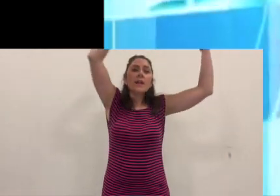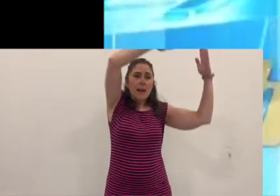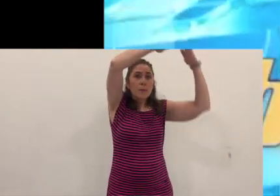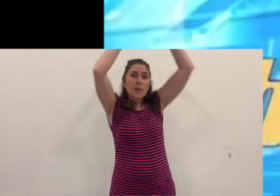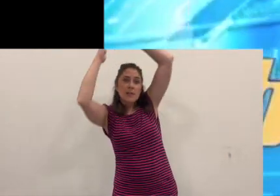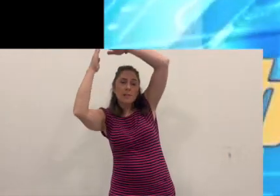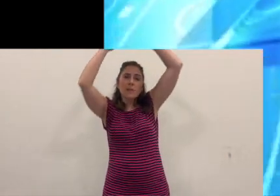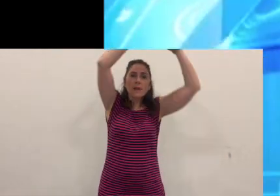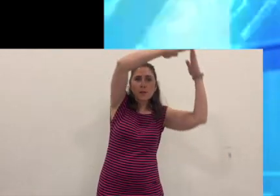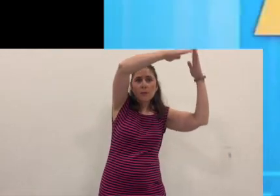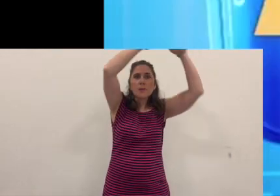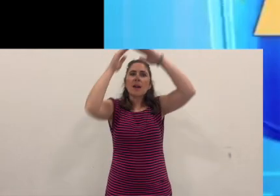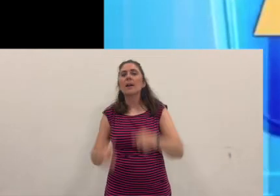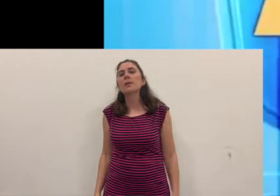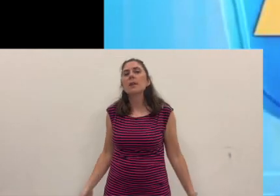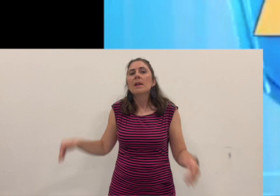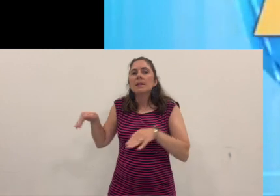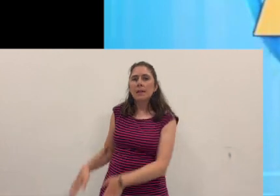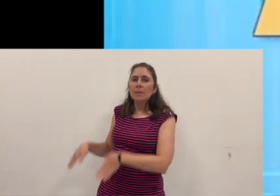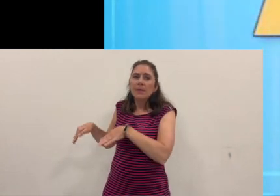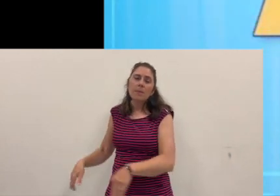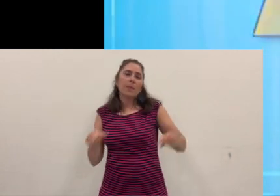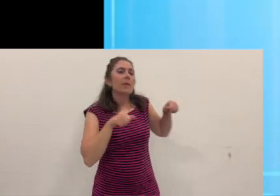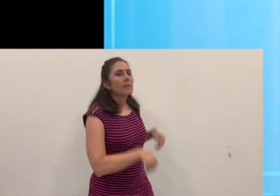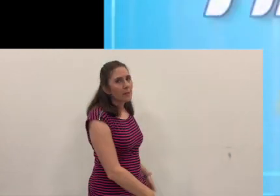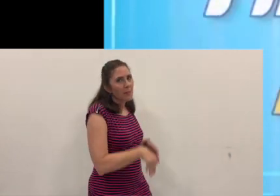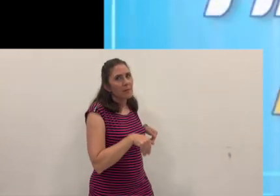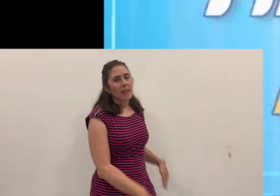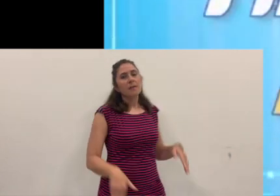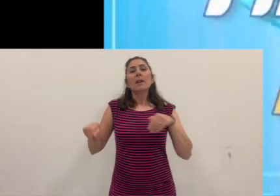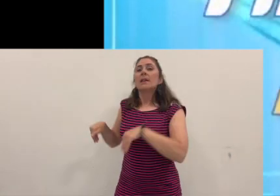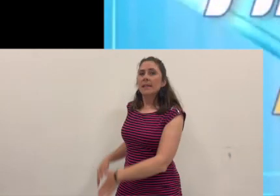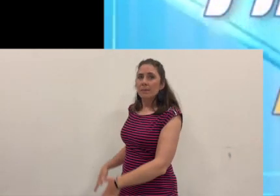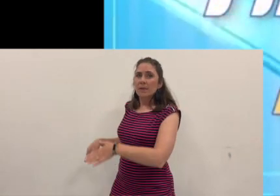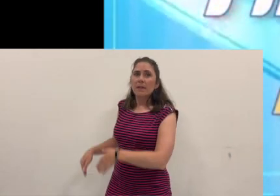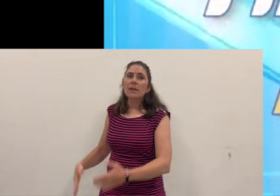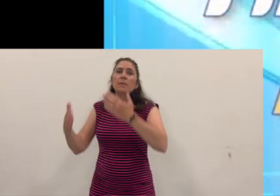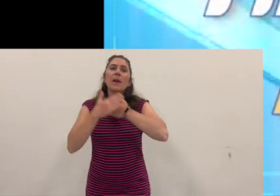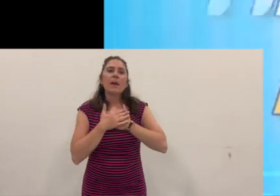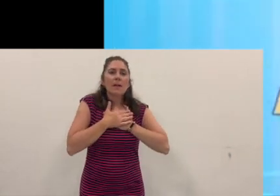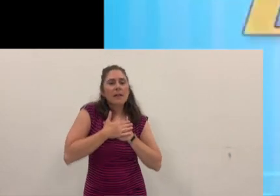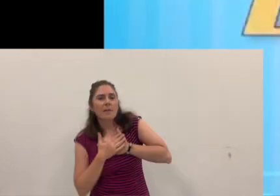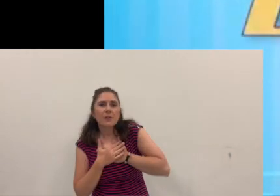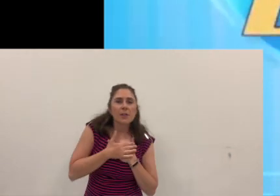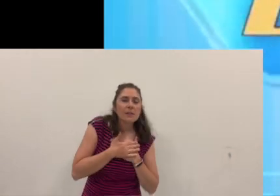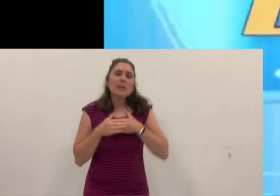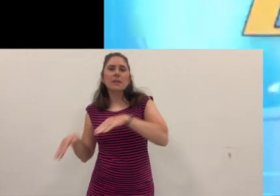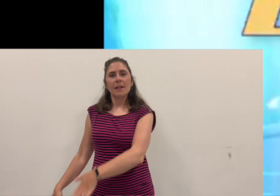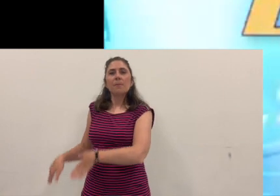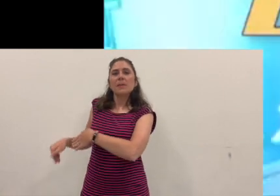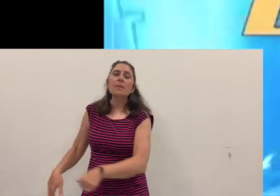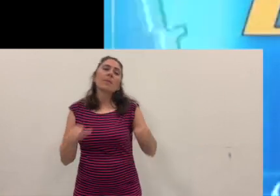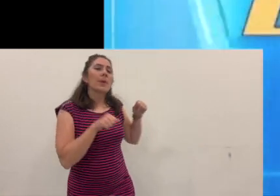taking deep down to the house. I said, deep, deep, all deep down, down. Deep down in my heart, I love you, Jesus. Deep,